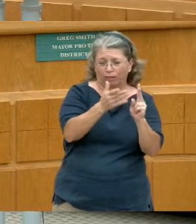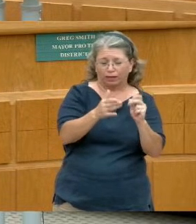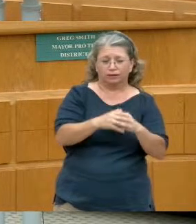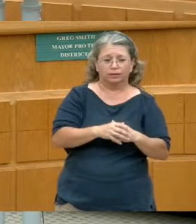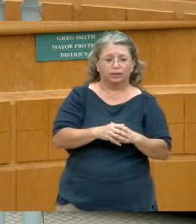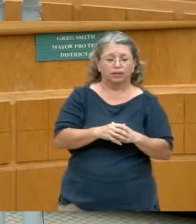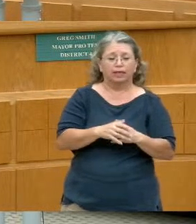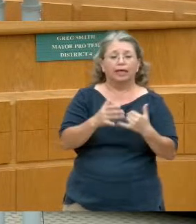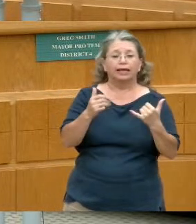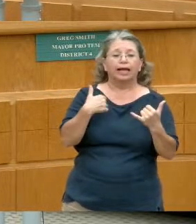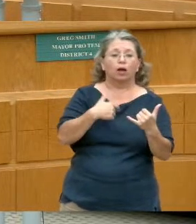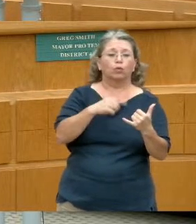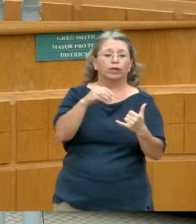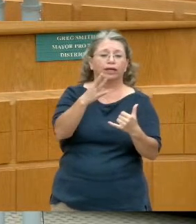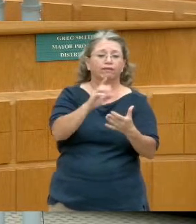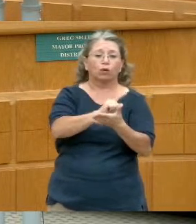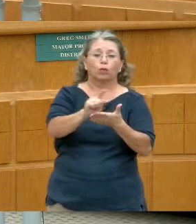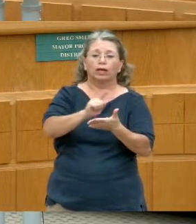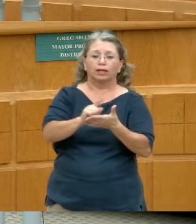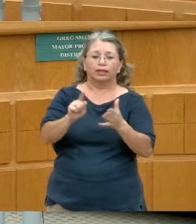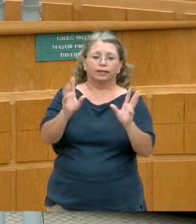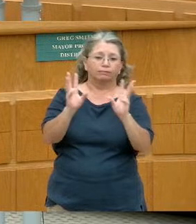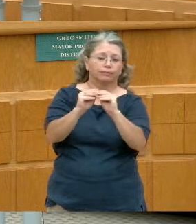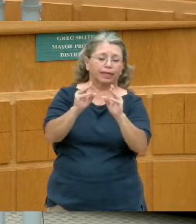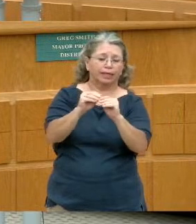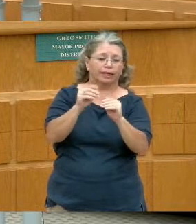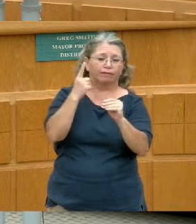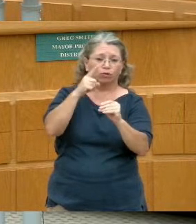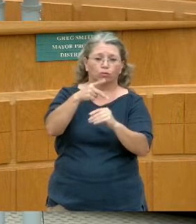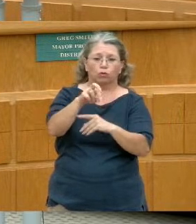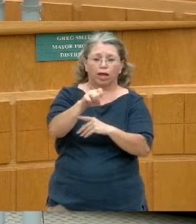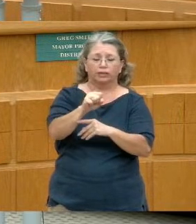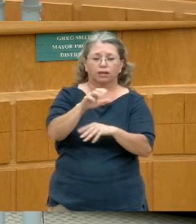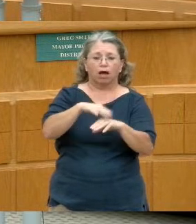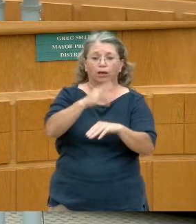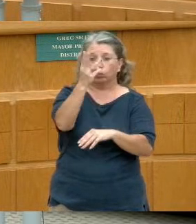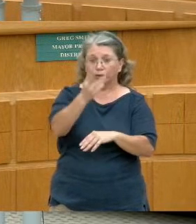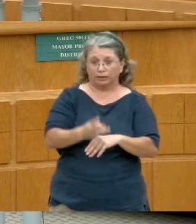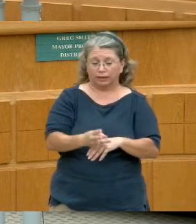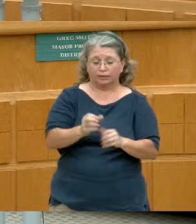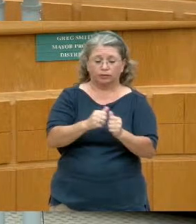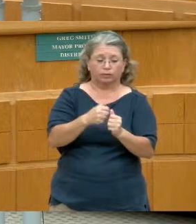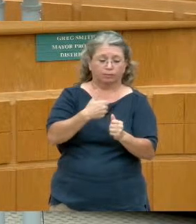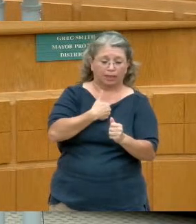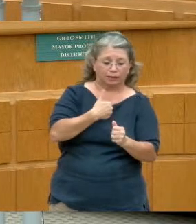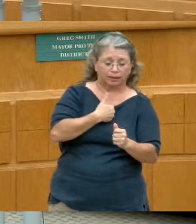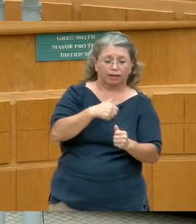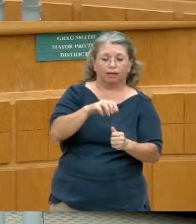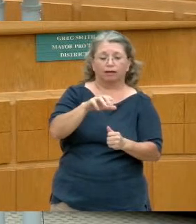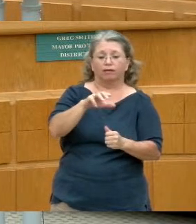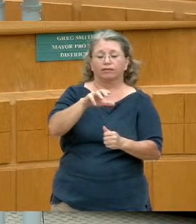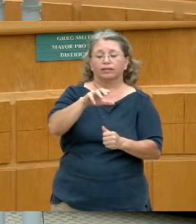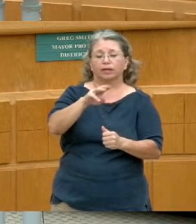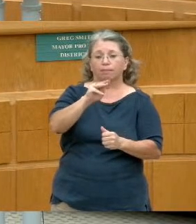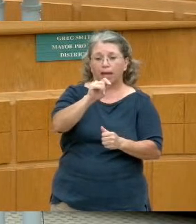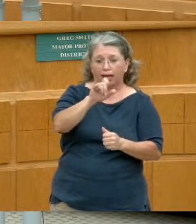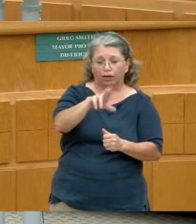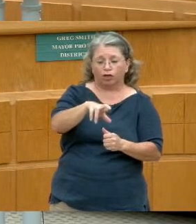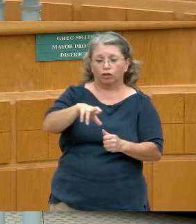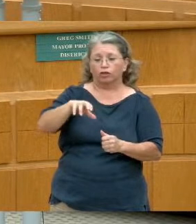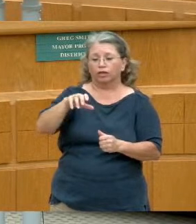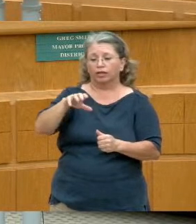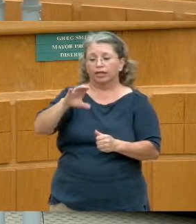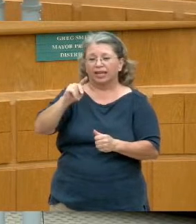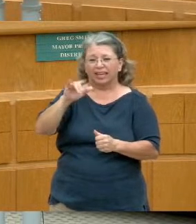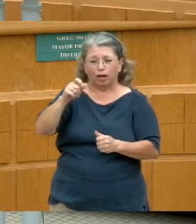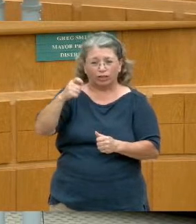briefings now with the Mayor McComb, Nueces County Judge Barbara Canales, myself, and our Health Director, Annette Rodriguez.